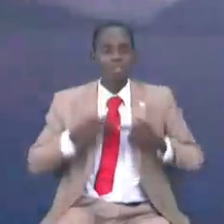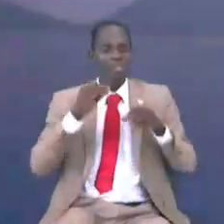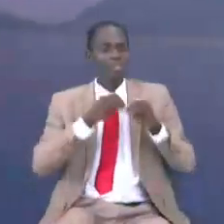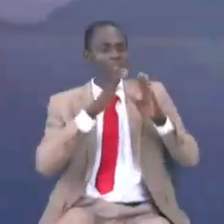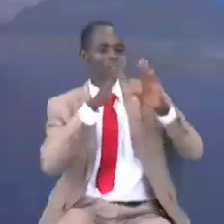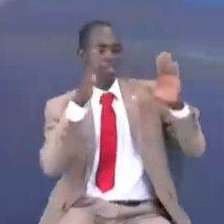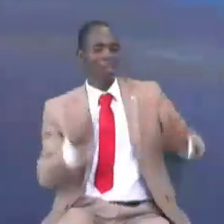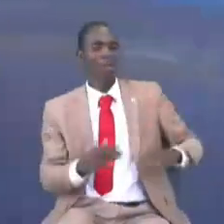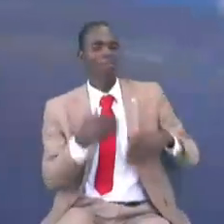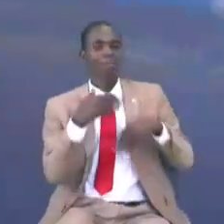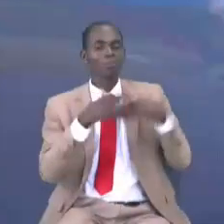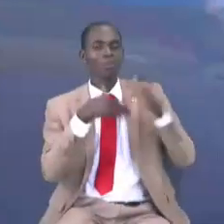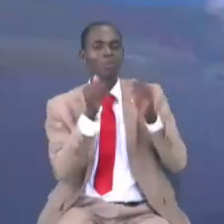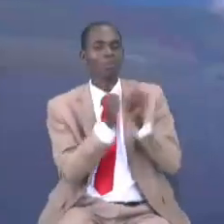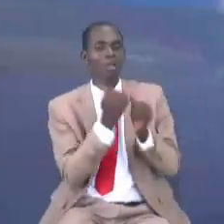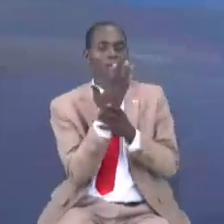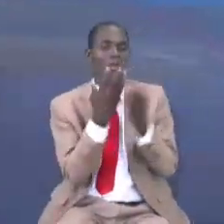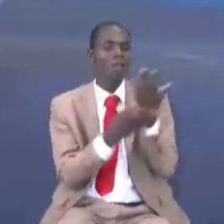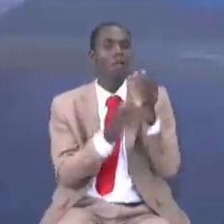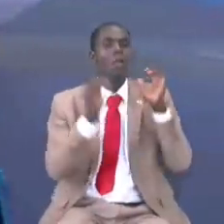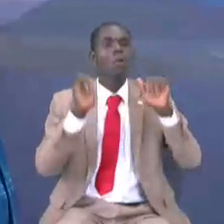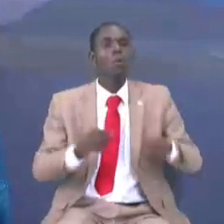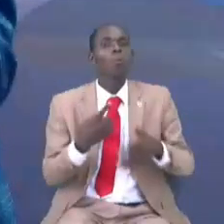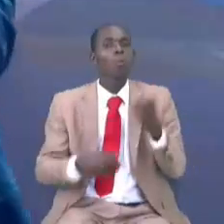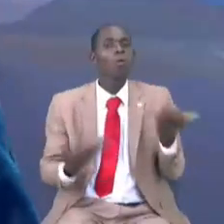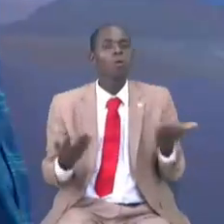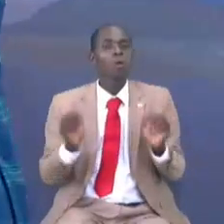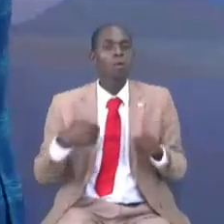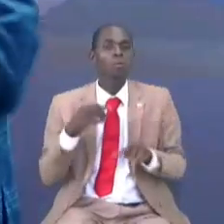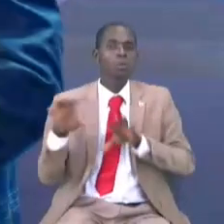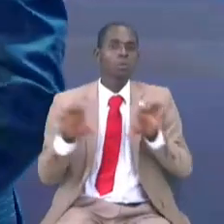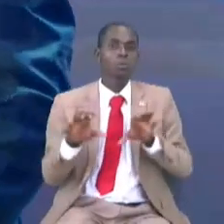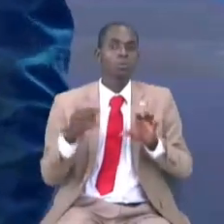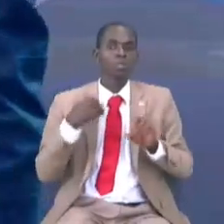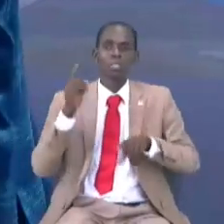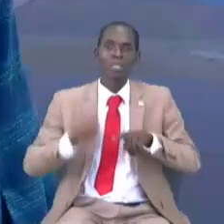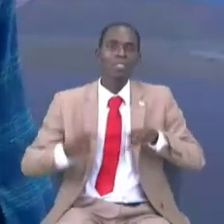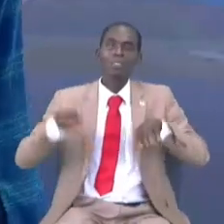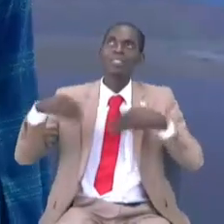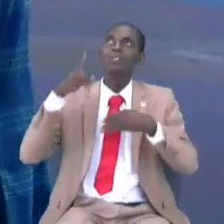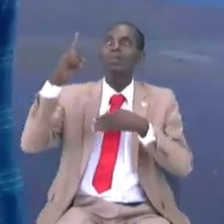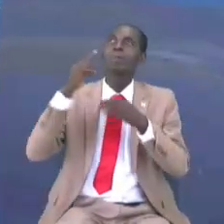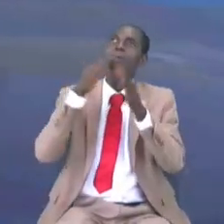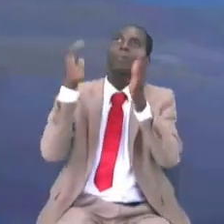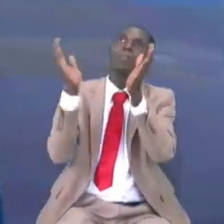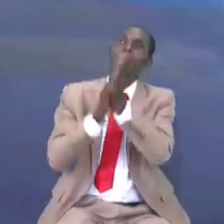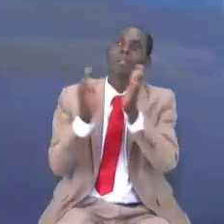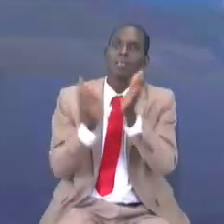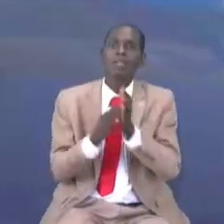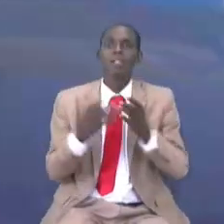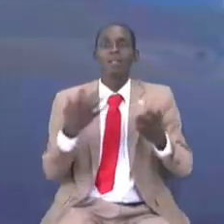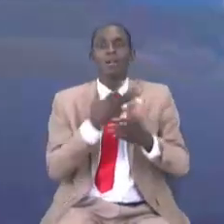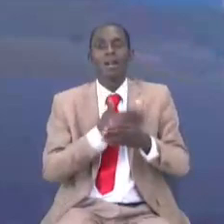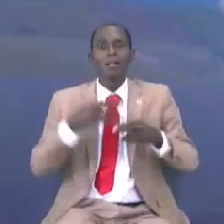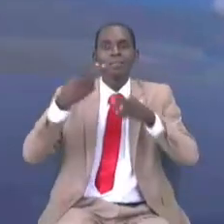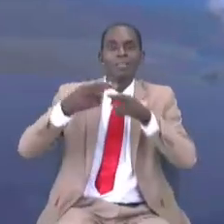give him a cheap praise and give him all these titles and dance and all that. He does not yield to